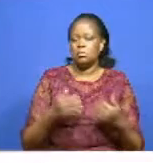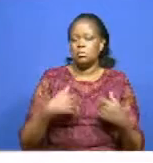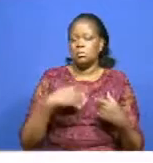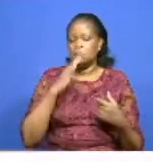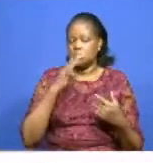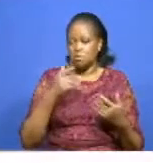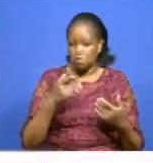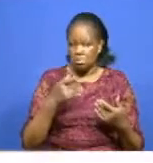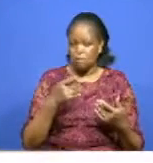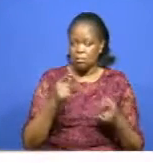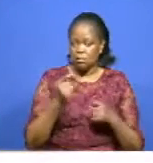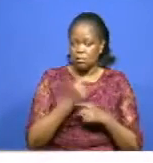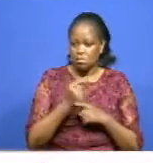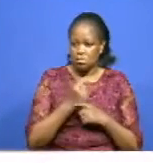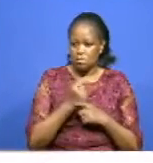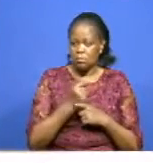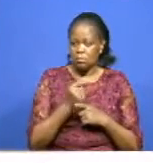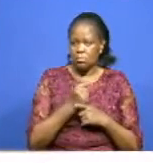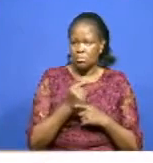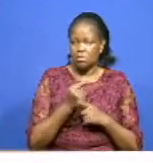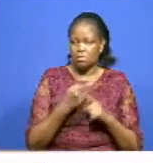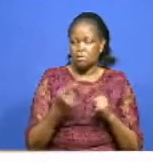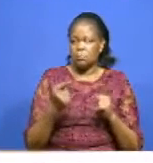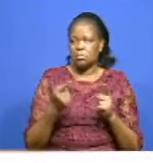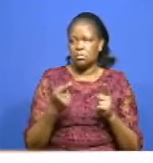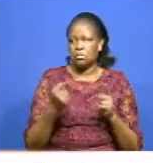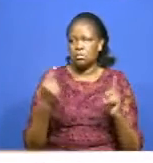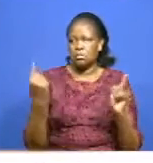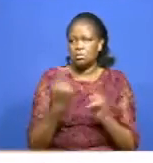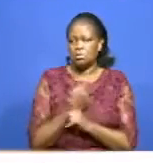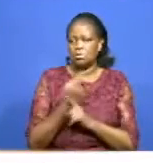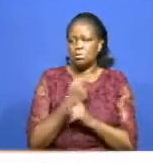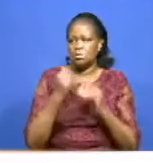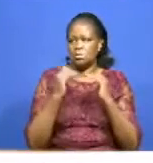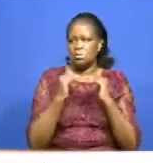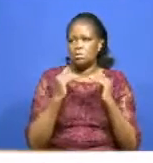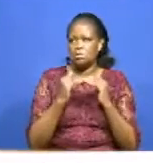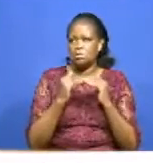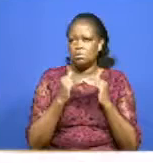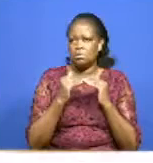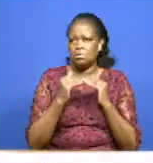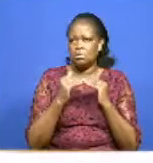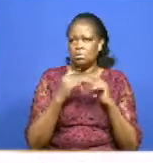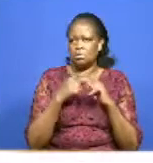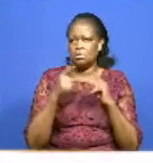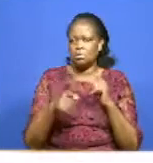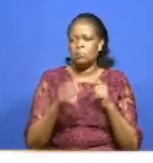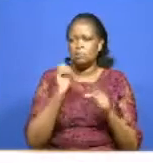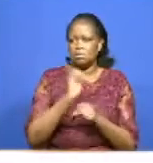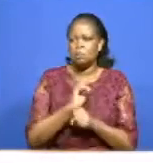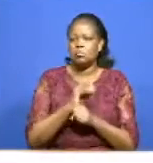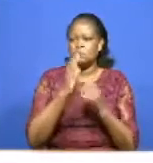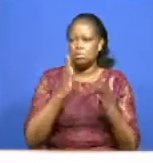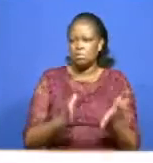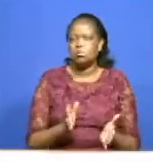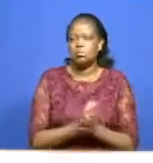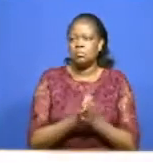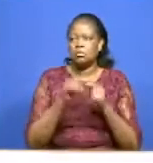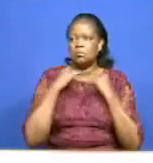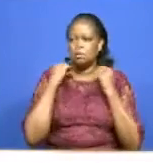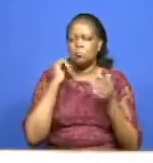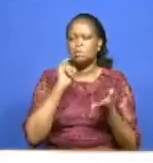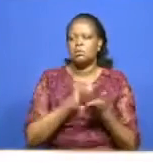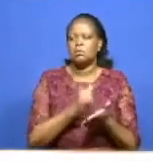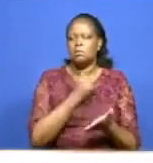this kind of trainings, but at some different levels. The kind of counselors and chaplains that we have